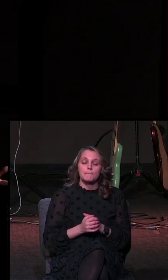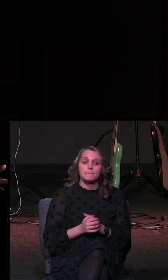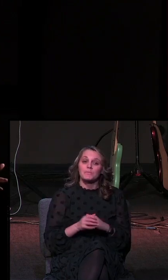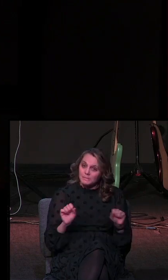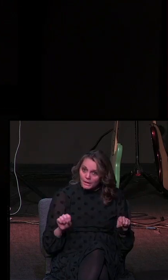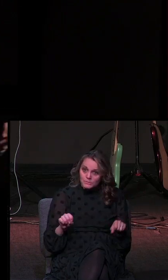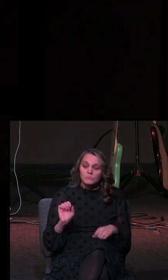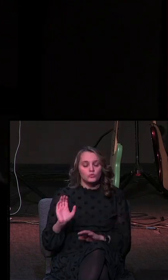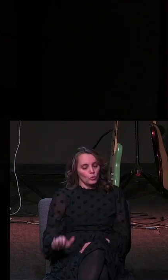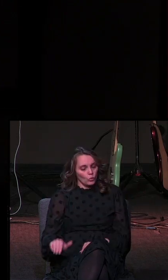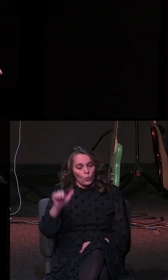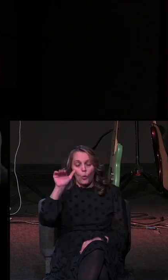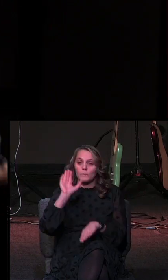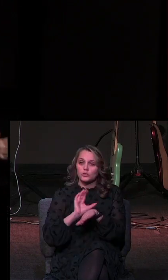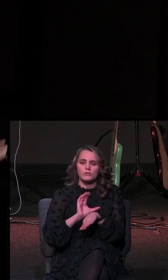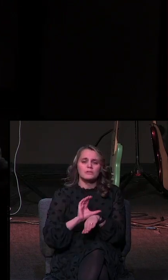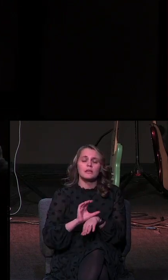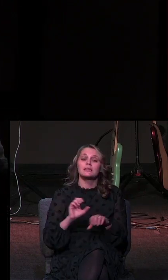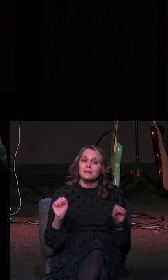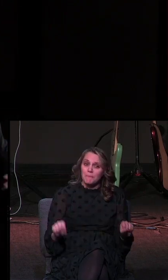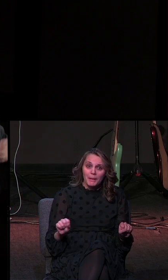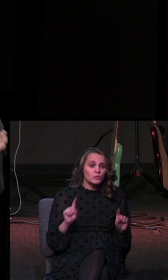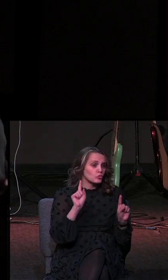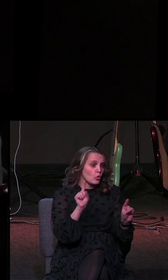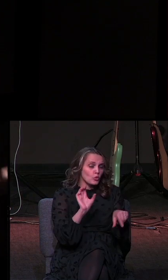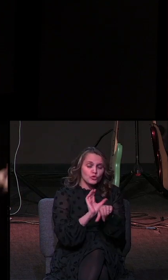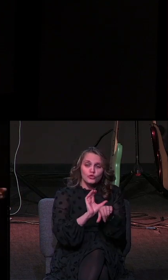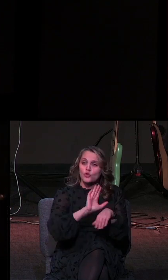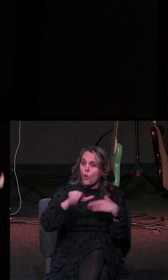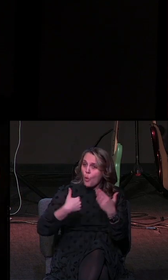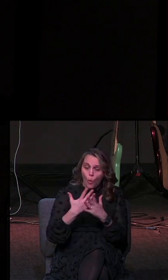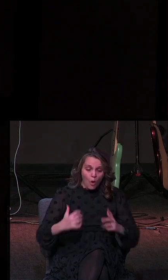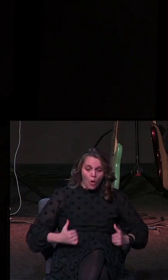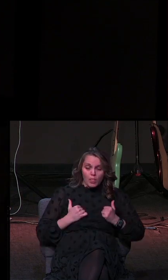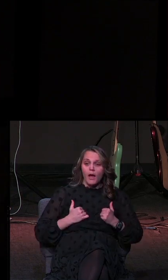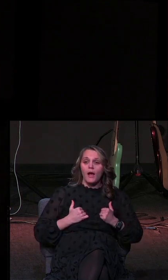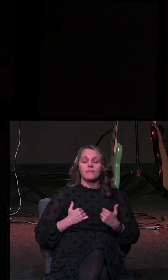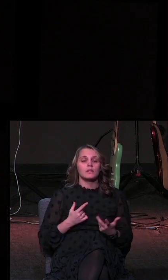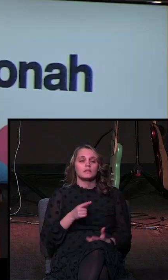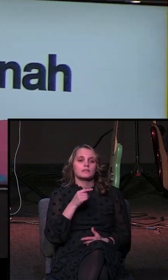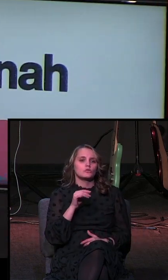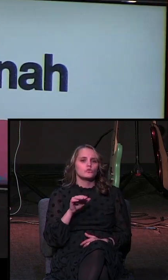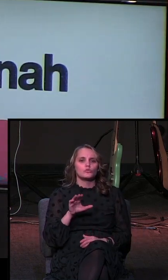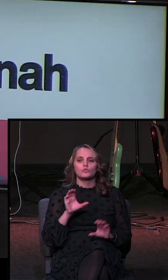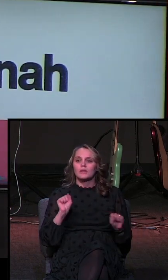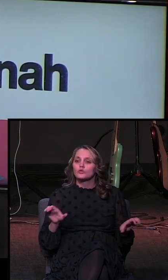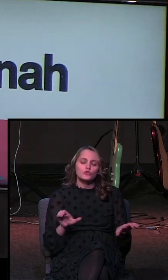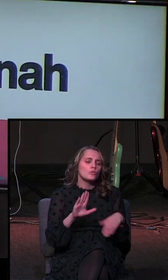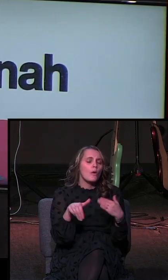church, be going to church all your life. It's possible to be doing everything you can to live a good moral life, and yet you're